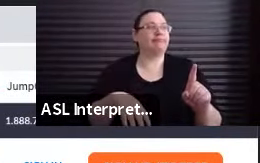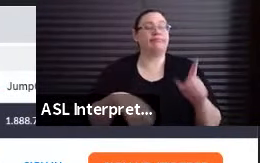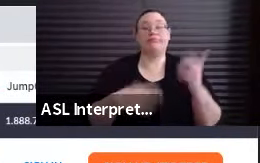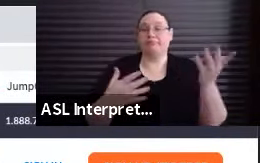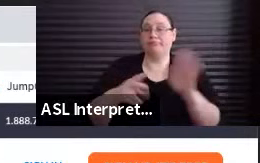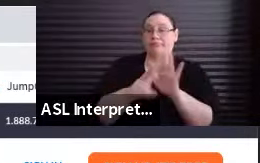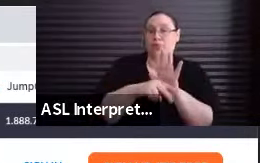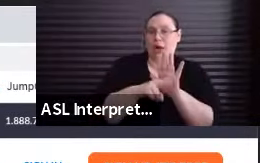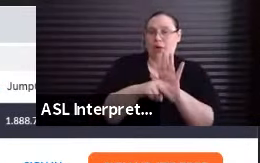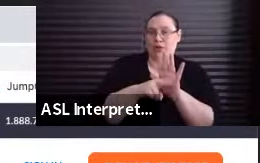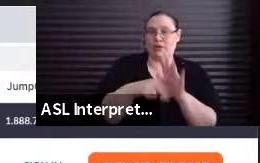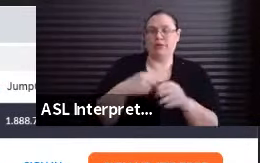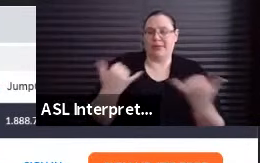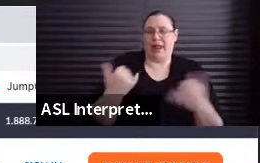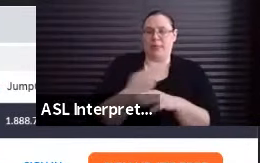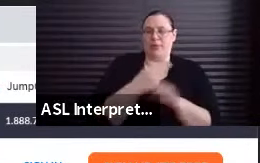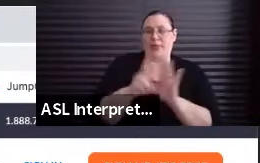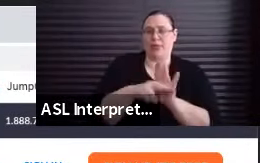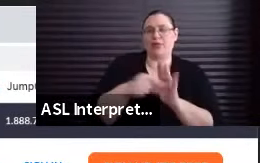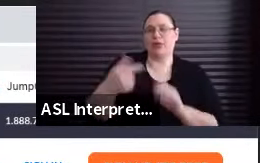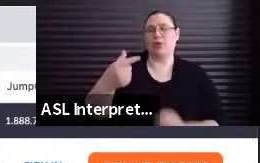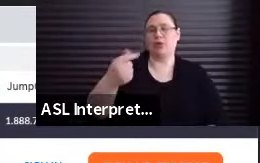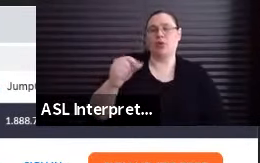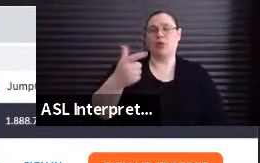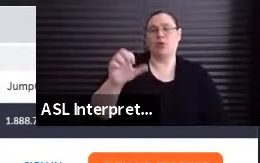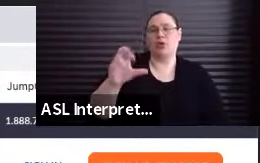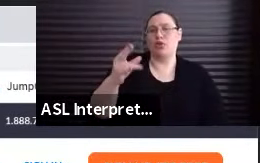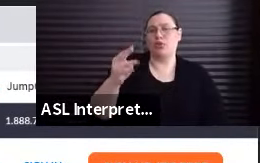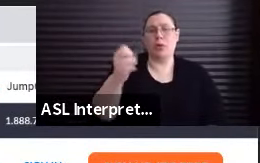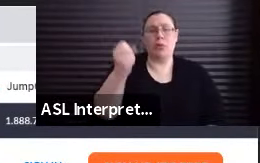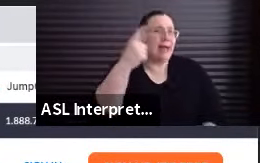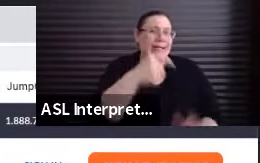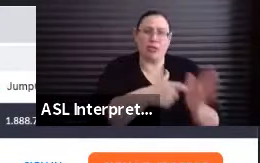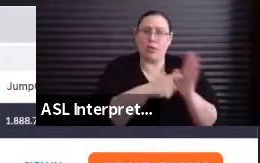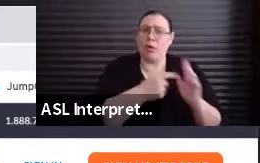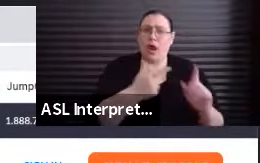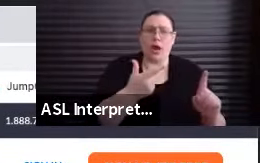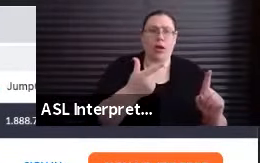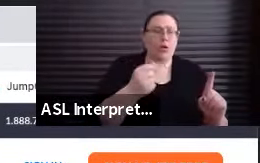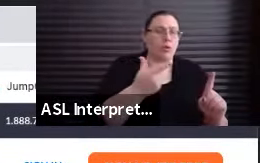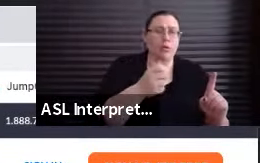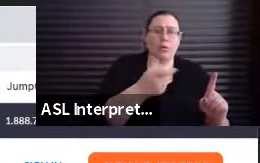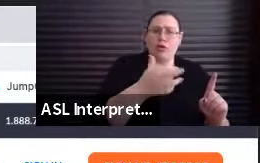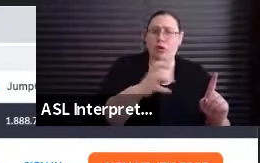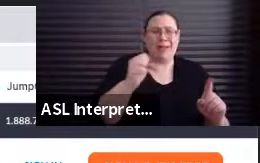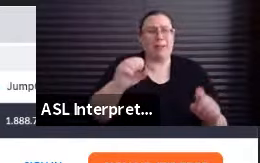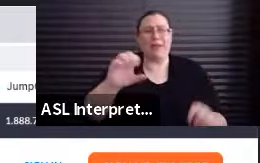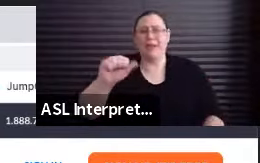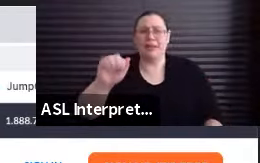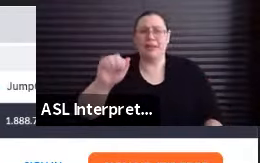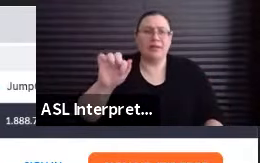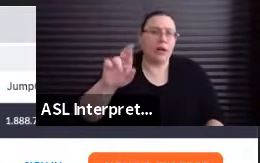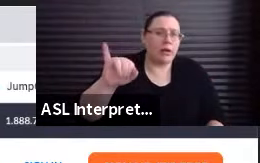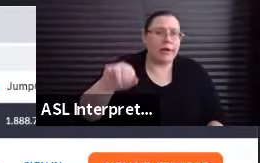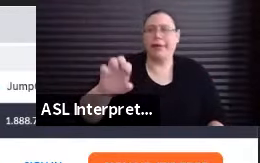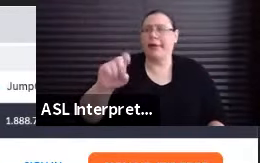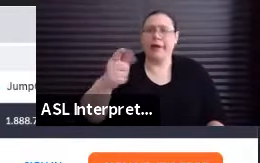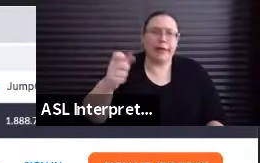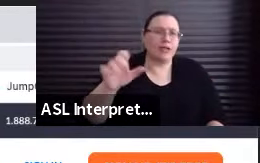browser. I'm using a browser right now, specifically Google Chrome. This will work on any browser, Safari, Edge, Firefox, you name